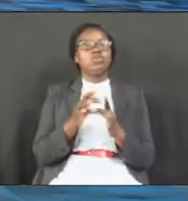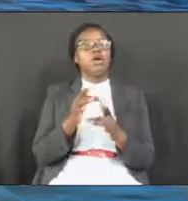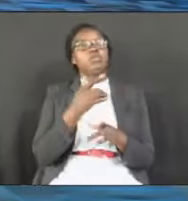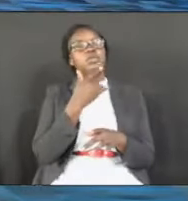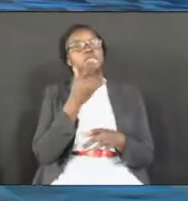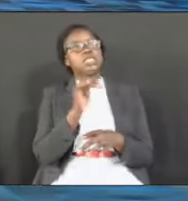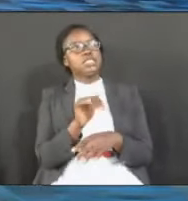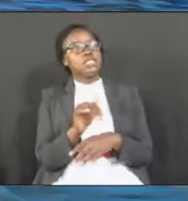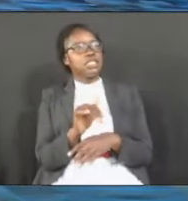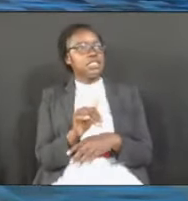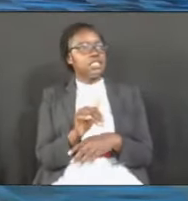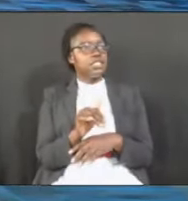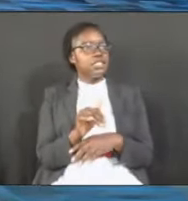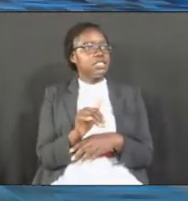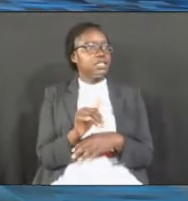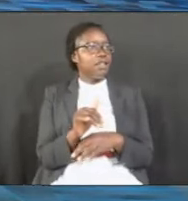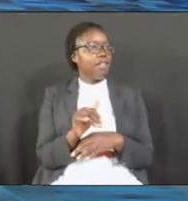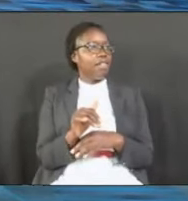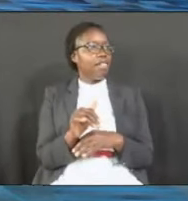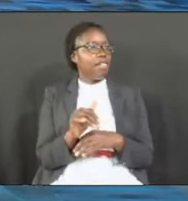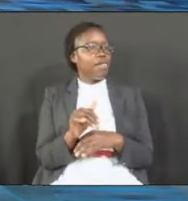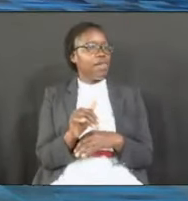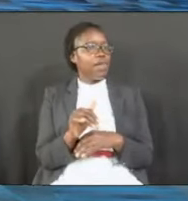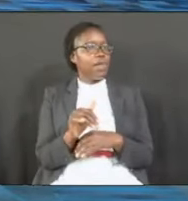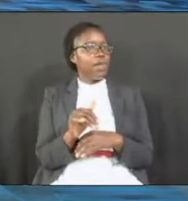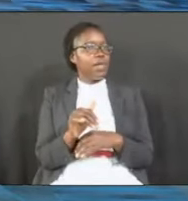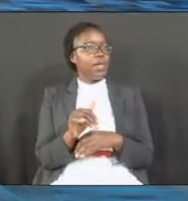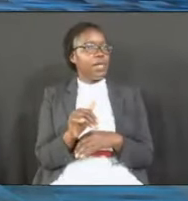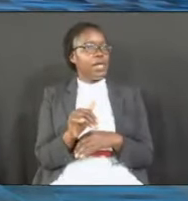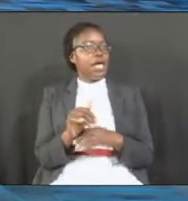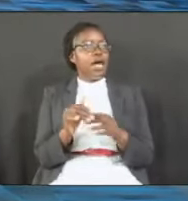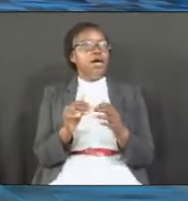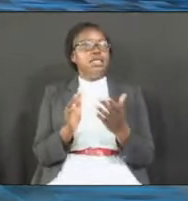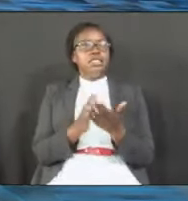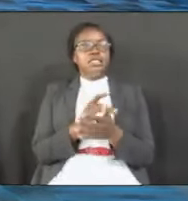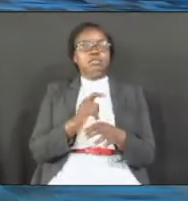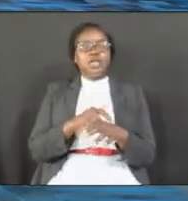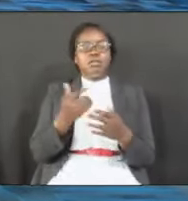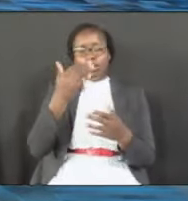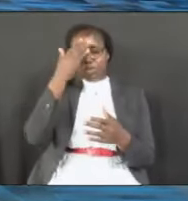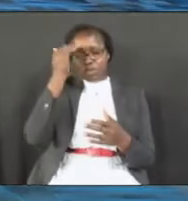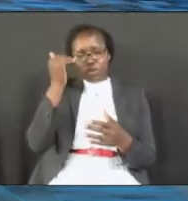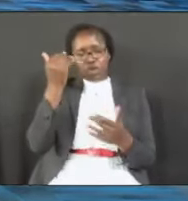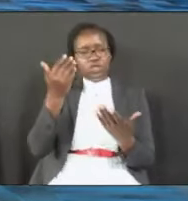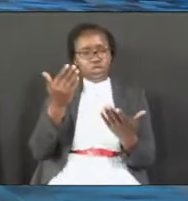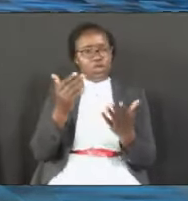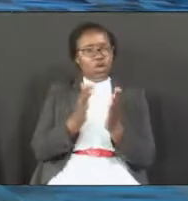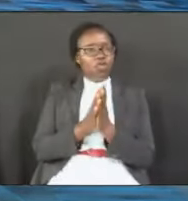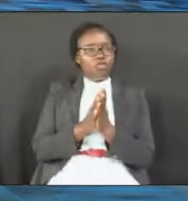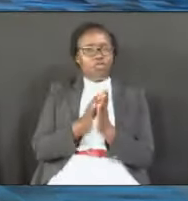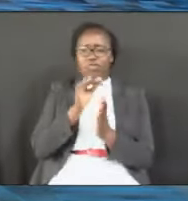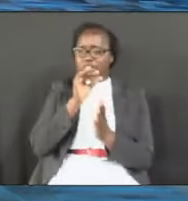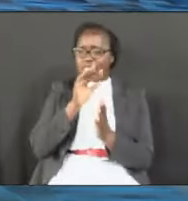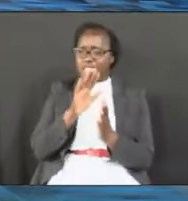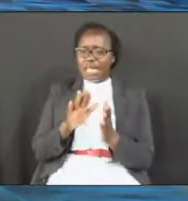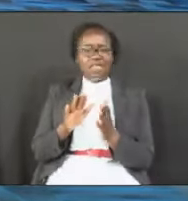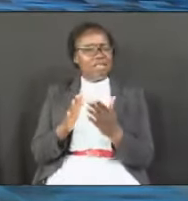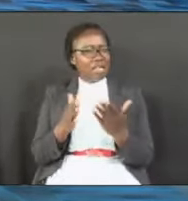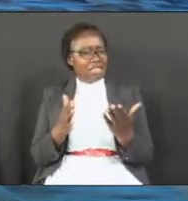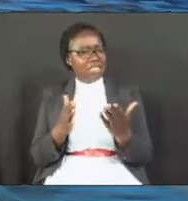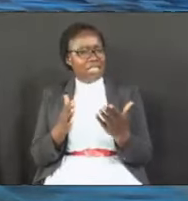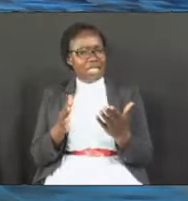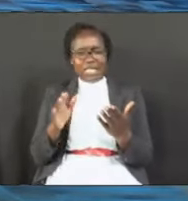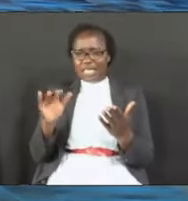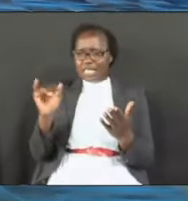lay there and she fell down. I can't continue watching my son dying because of the thirst and scorching sun. And she went and put